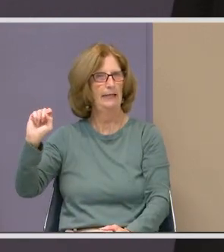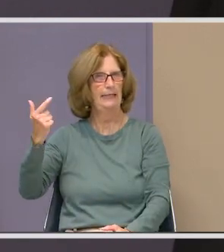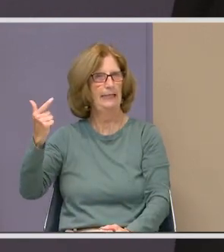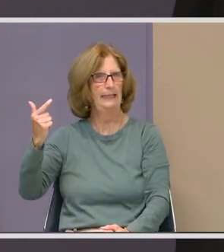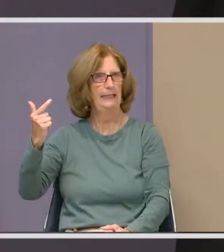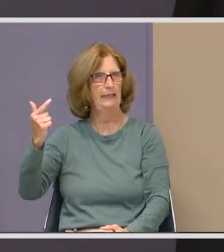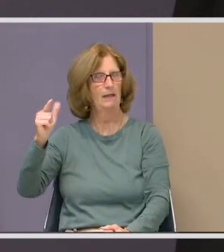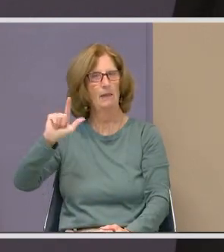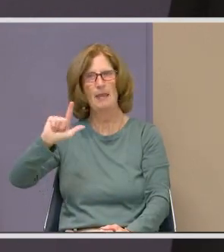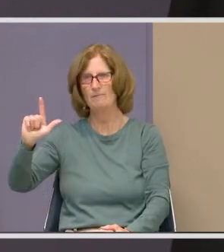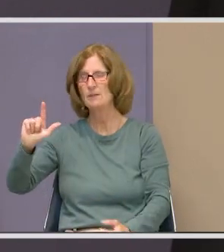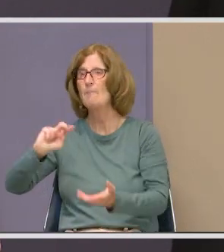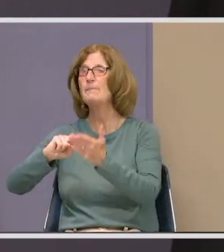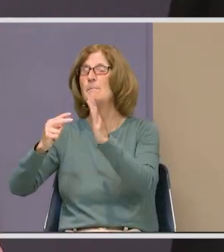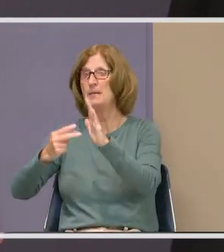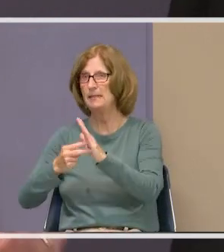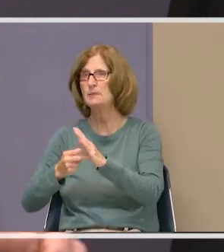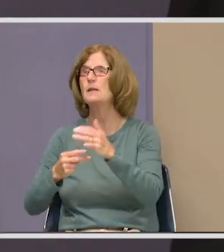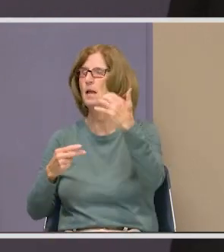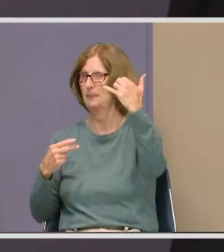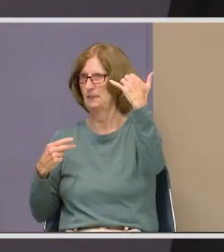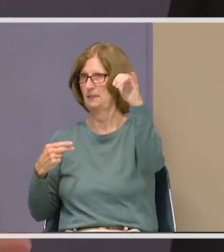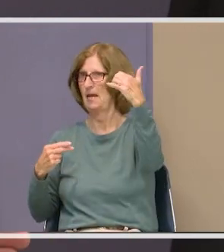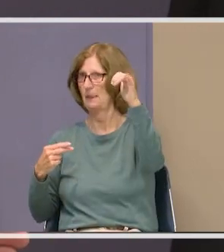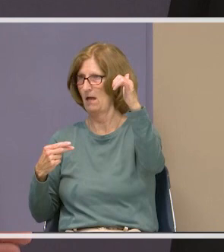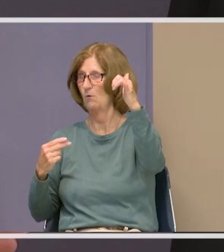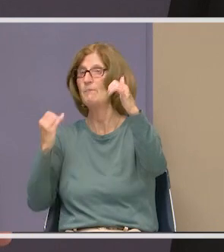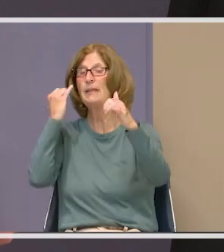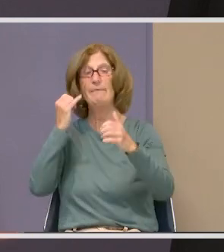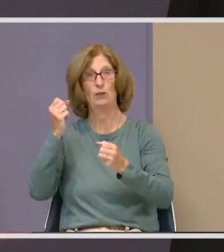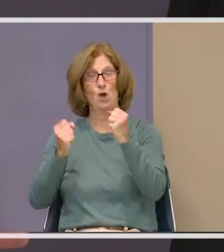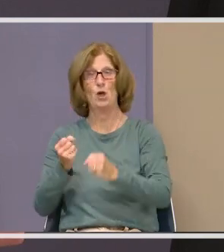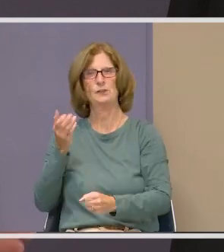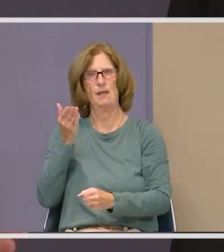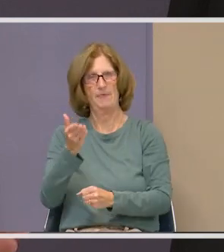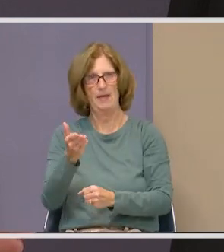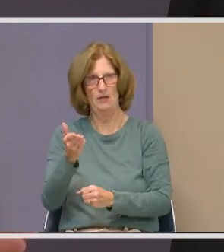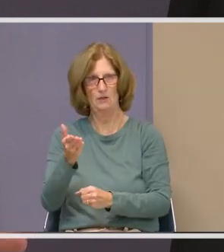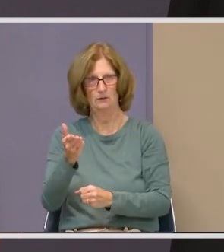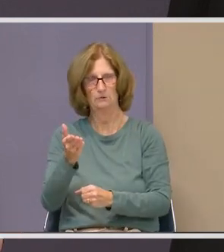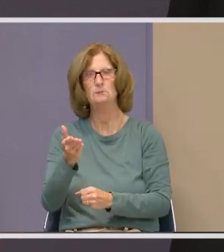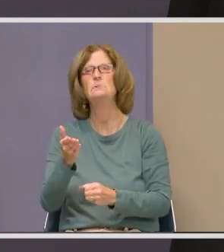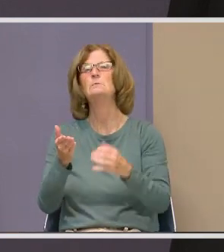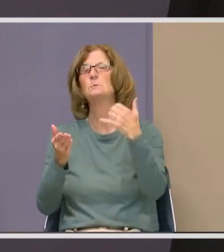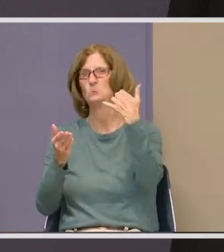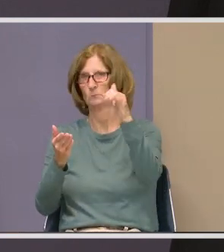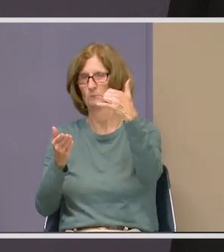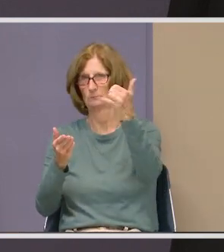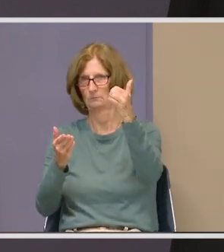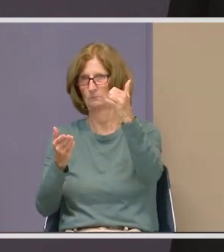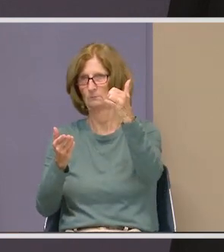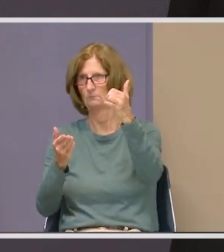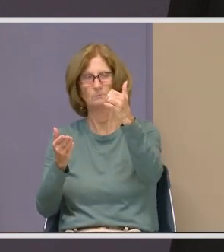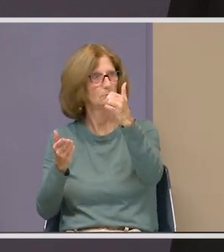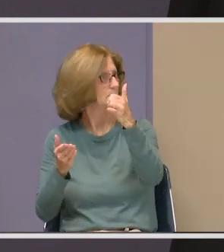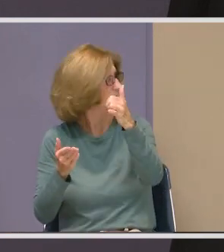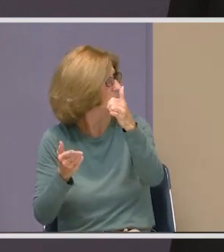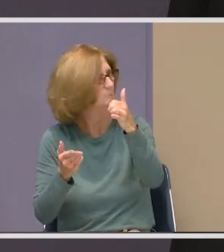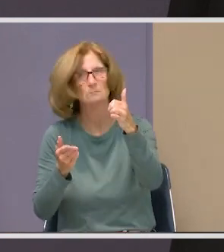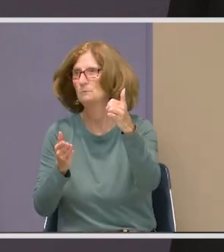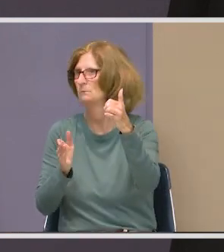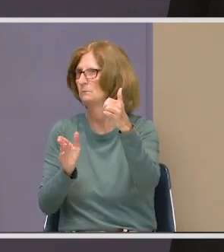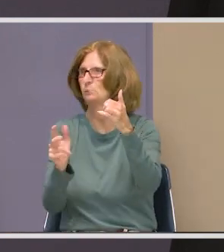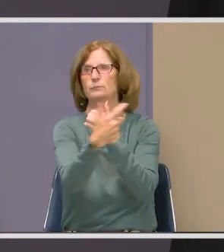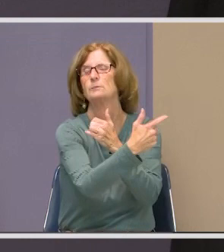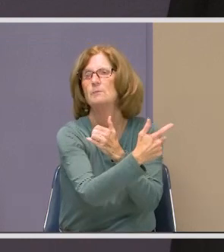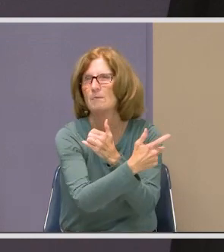It only comes up if there's a car stuck there waiting to make their turn. The pro is that you get a very short 5-second